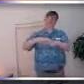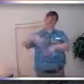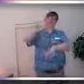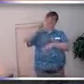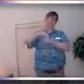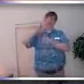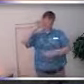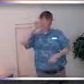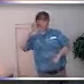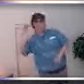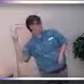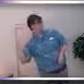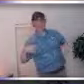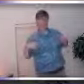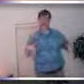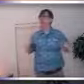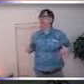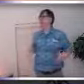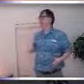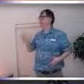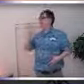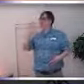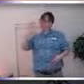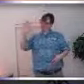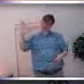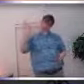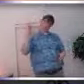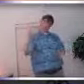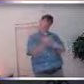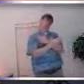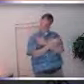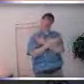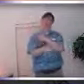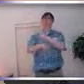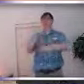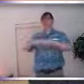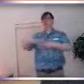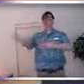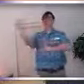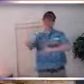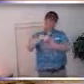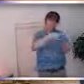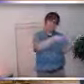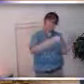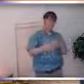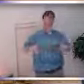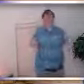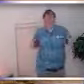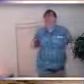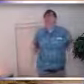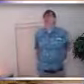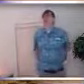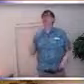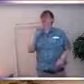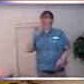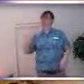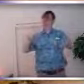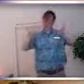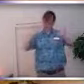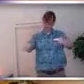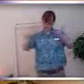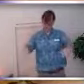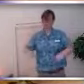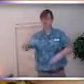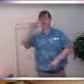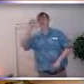heard about fear, that have had maybe loving people in their life, but they still are in this